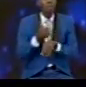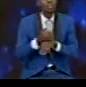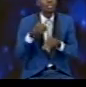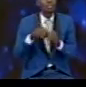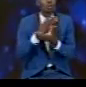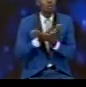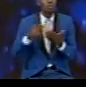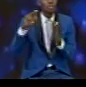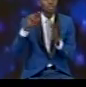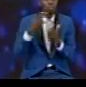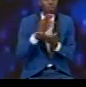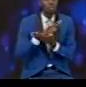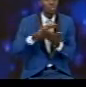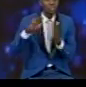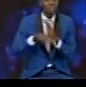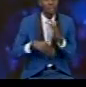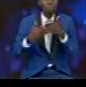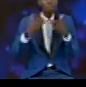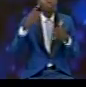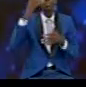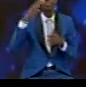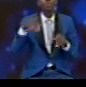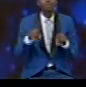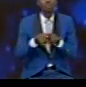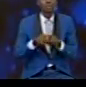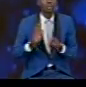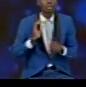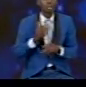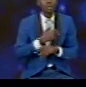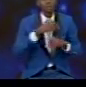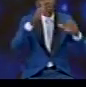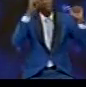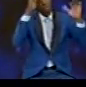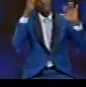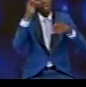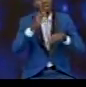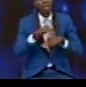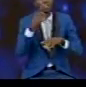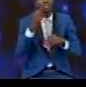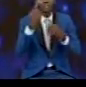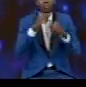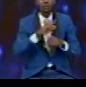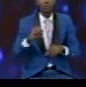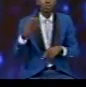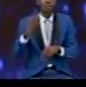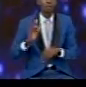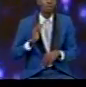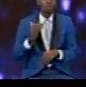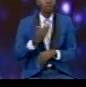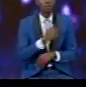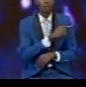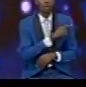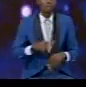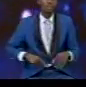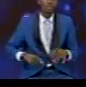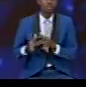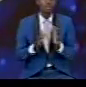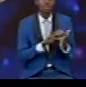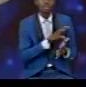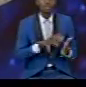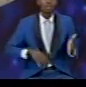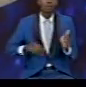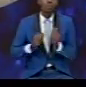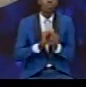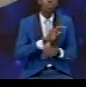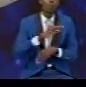holiness before God. Even our Father, at the coming of our Lord Jesus